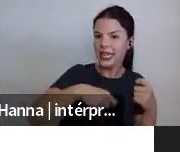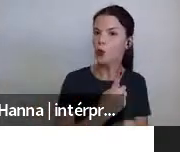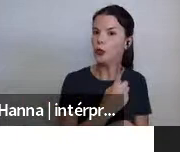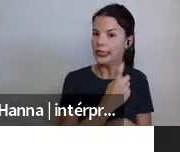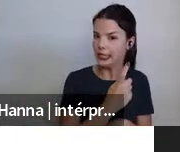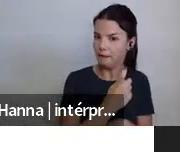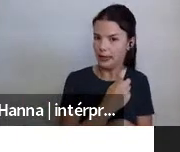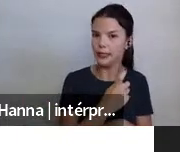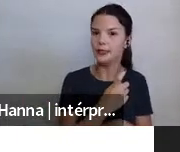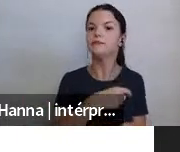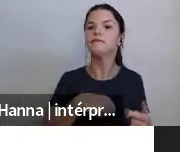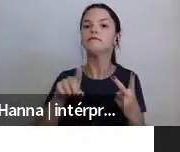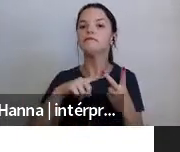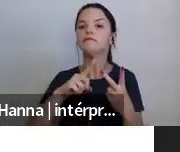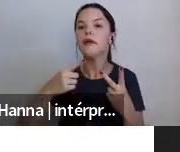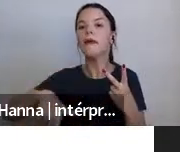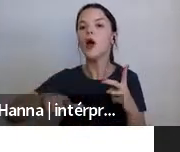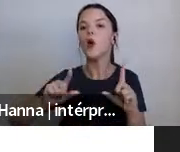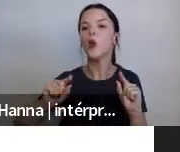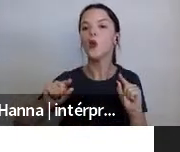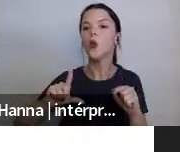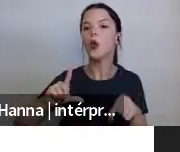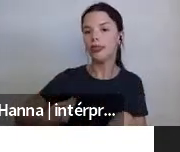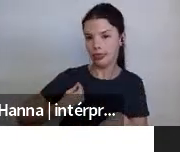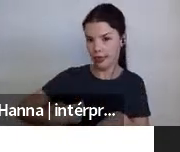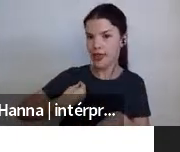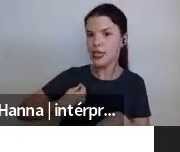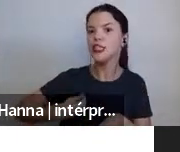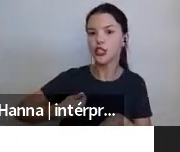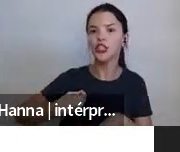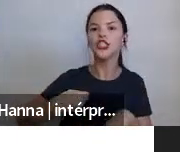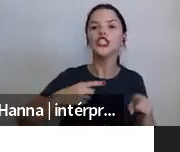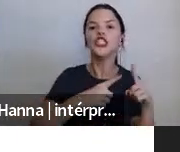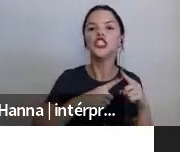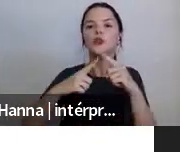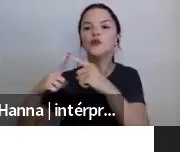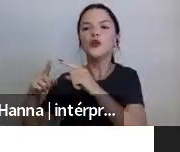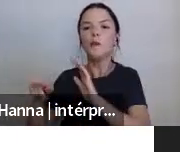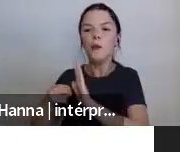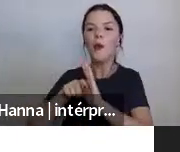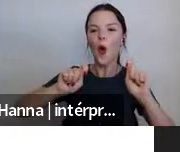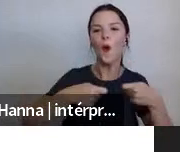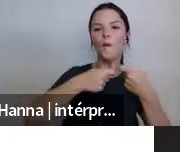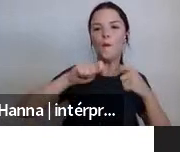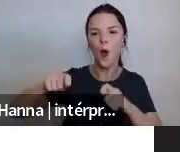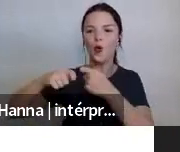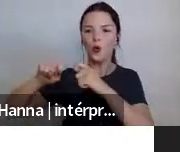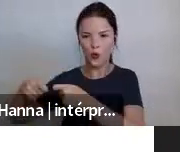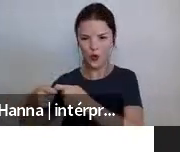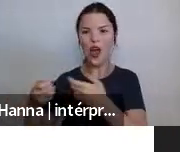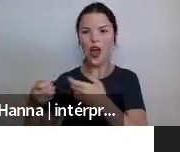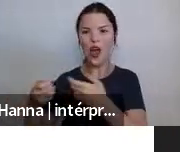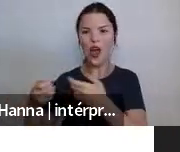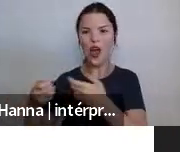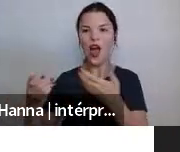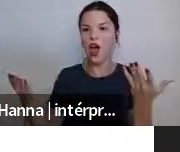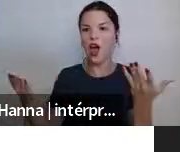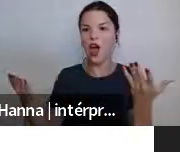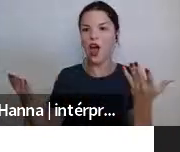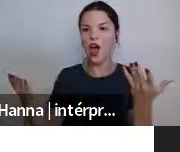observed different types of compounds. So I want to show now examples